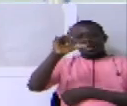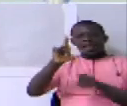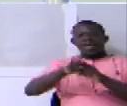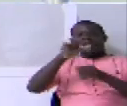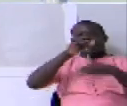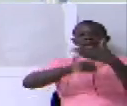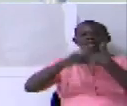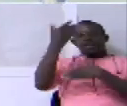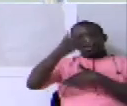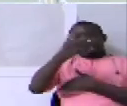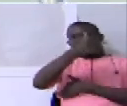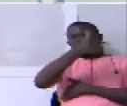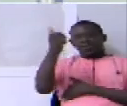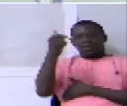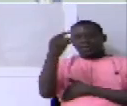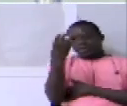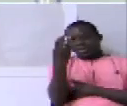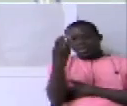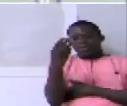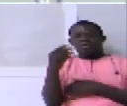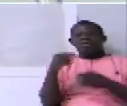1973. So